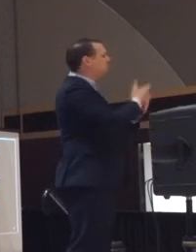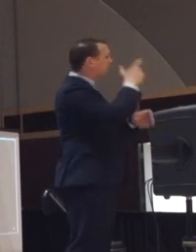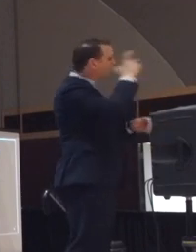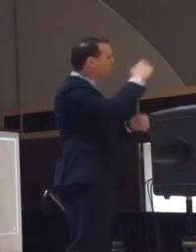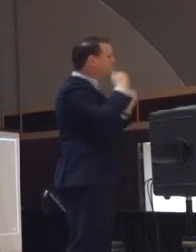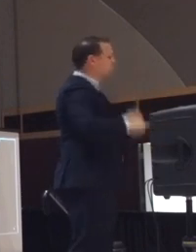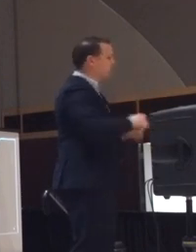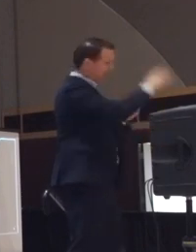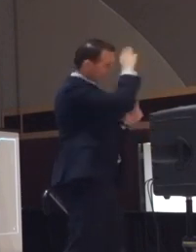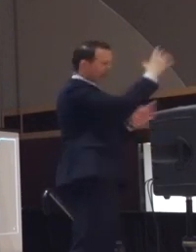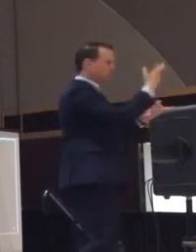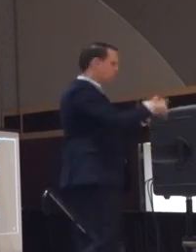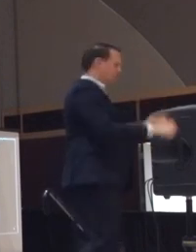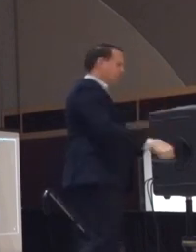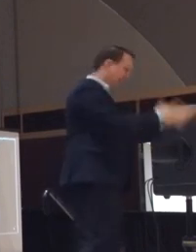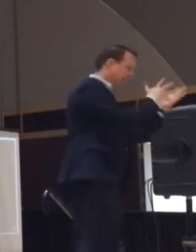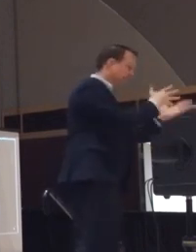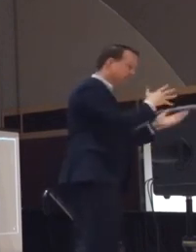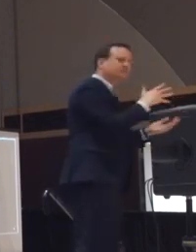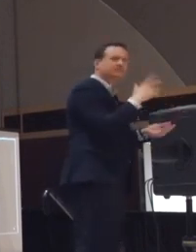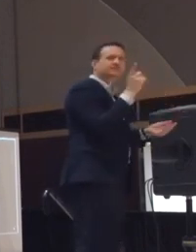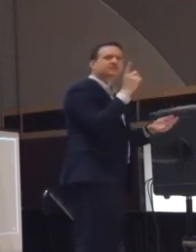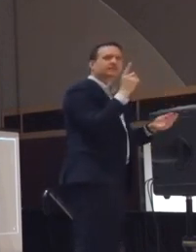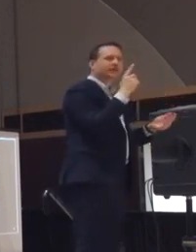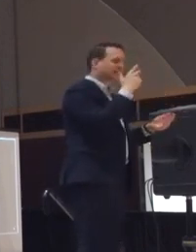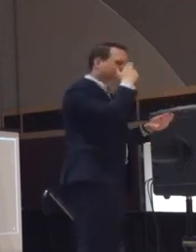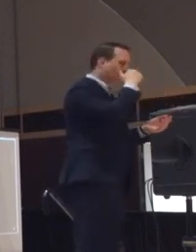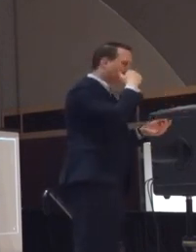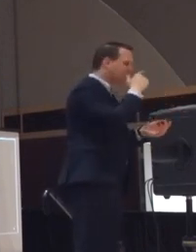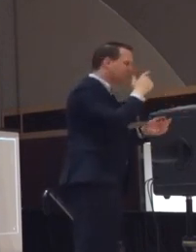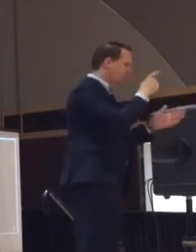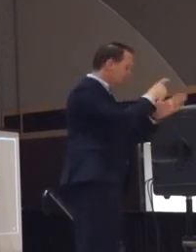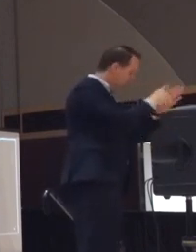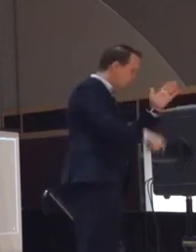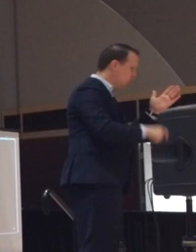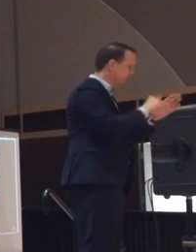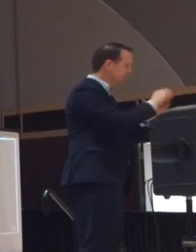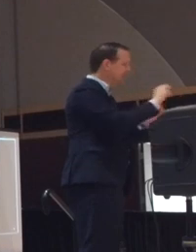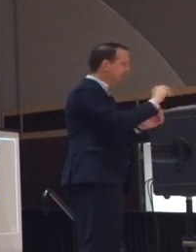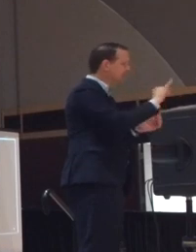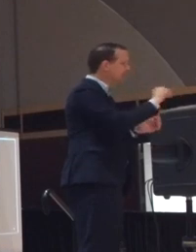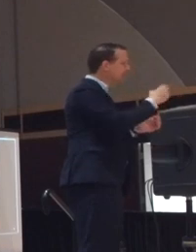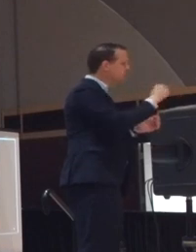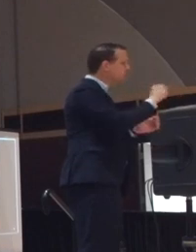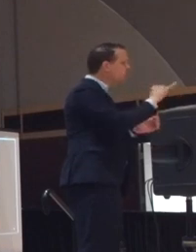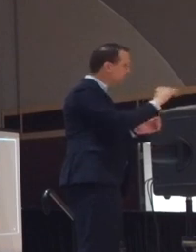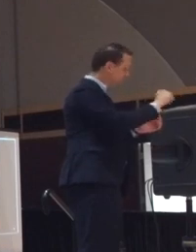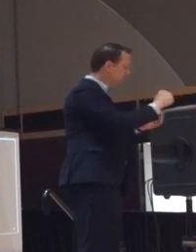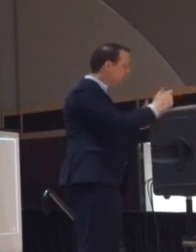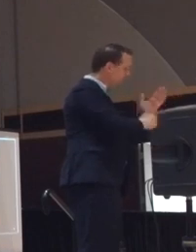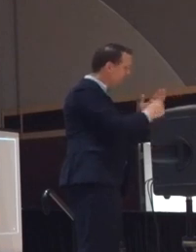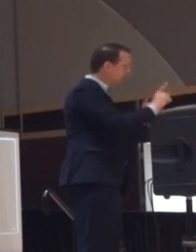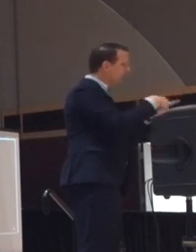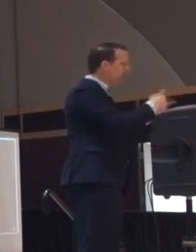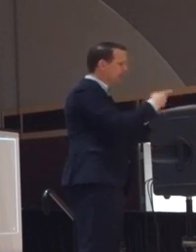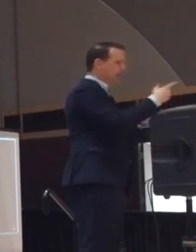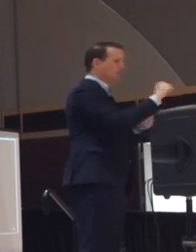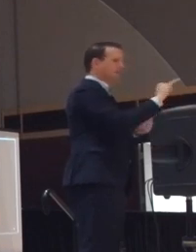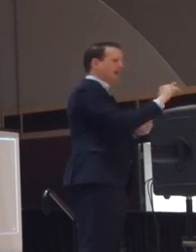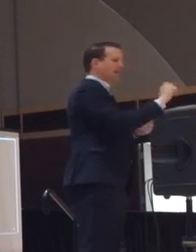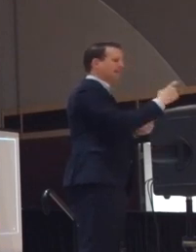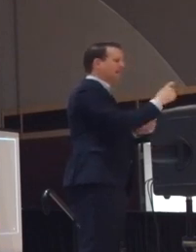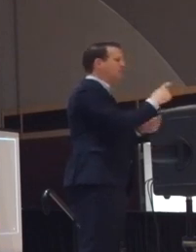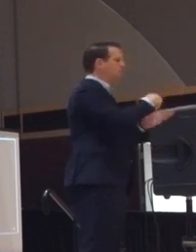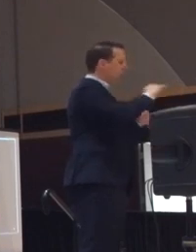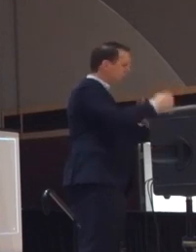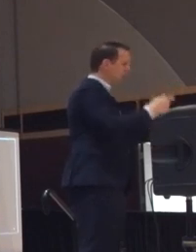that. There's a really, really funny article in the Smithsonian Magazine about how the Playtex project managers,